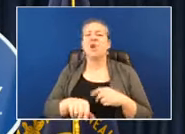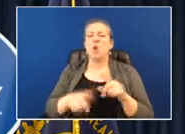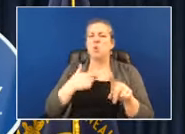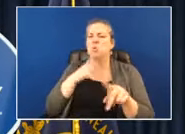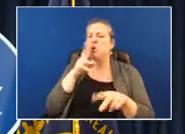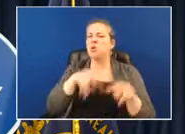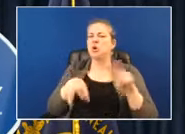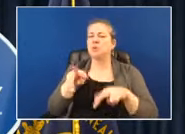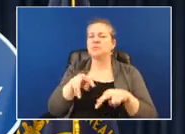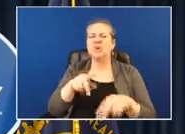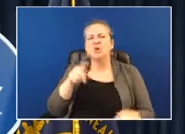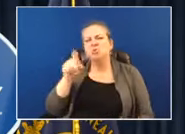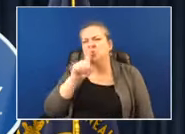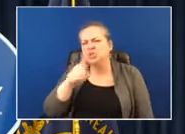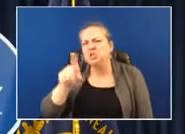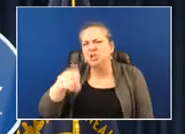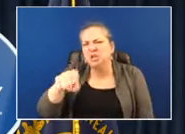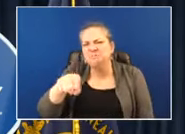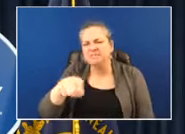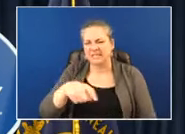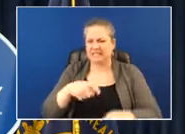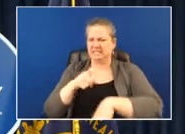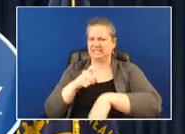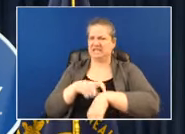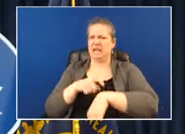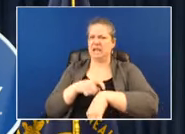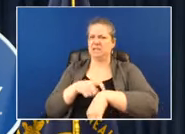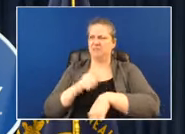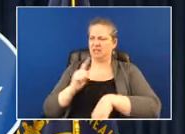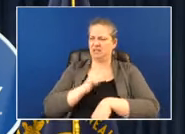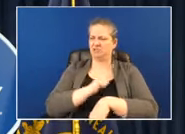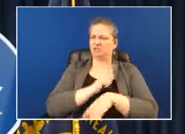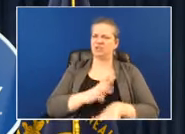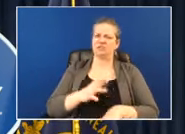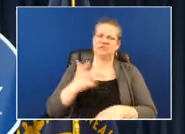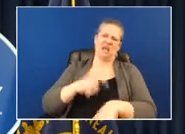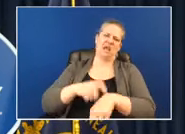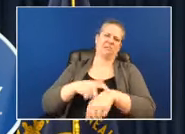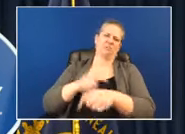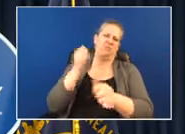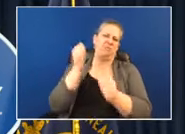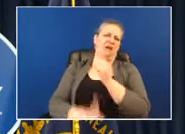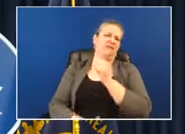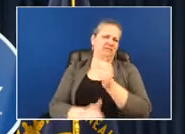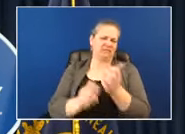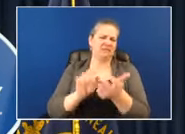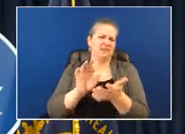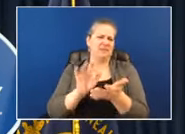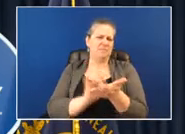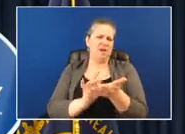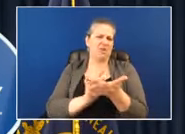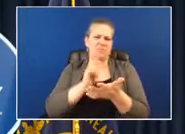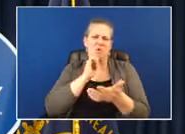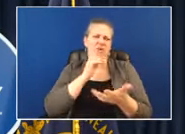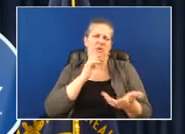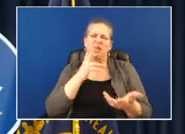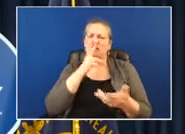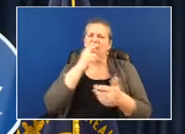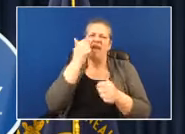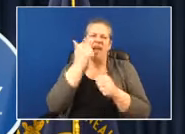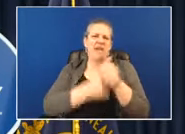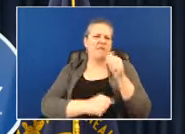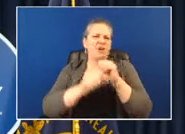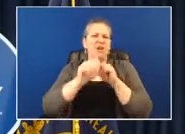is time for the legislature to pass medical marijuana. You see people from every part of every